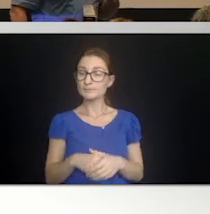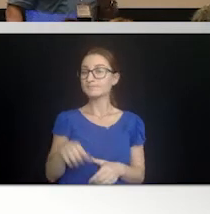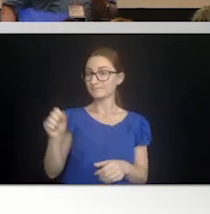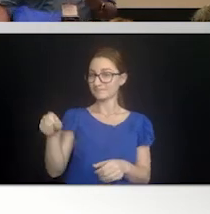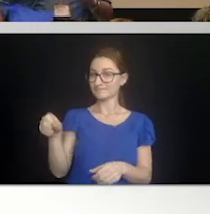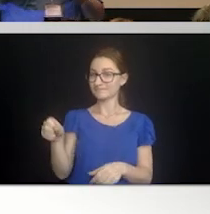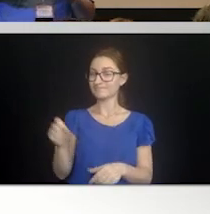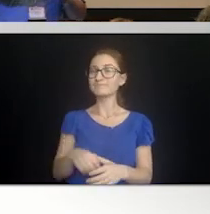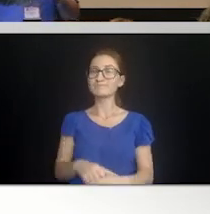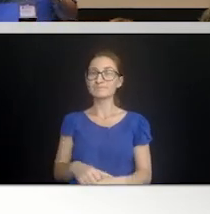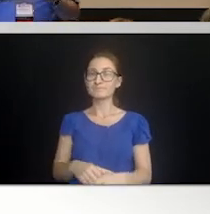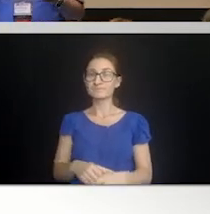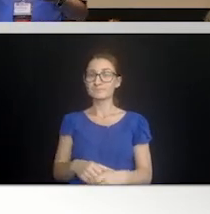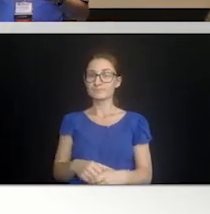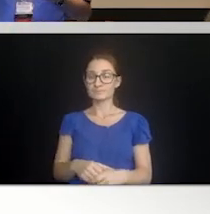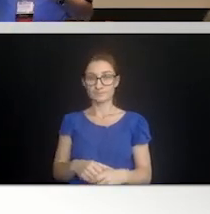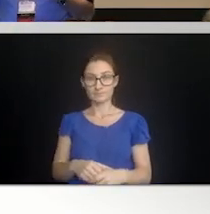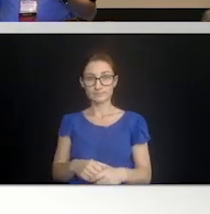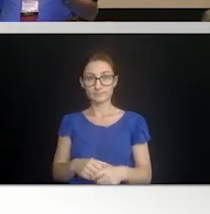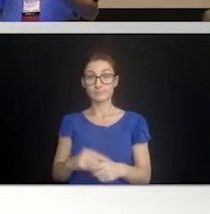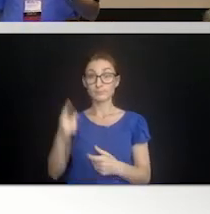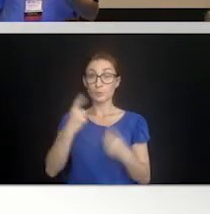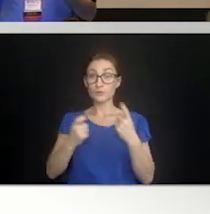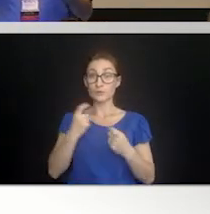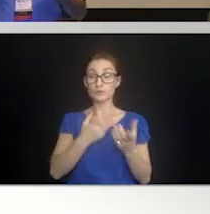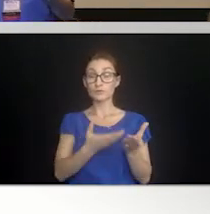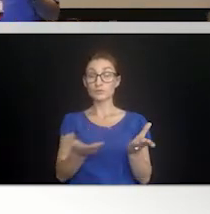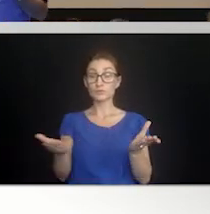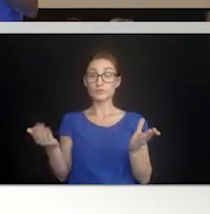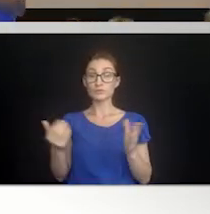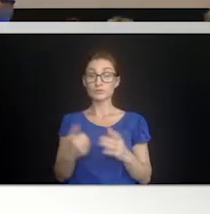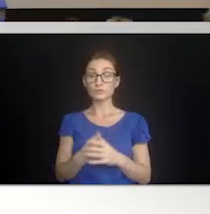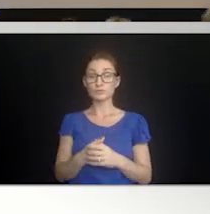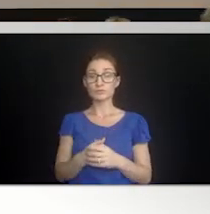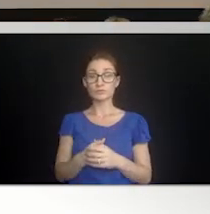Yes. Yes. Any other questions?